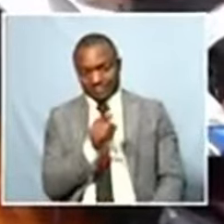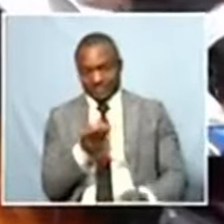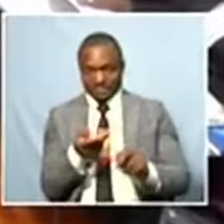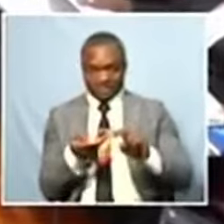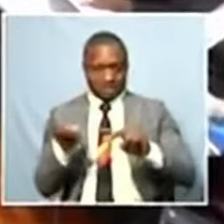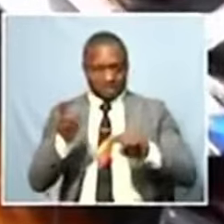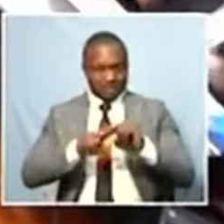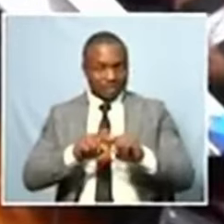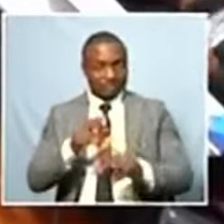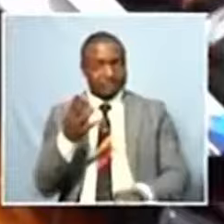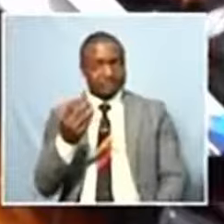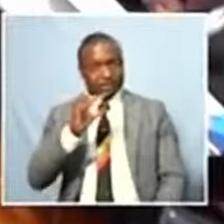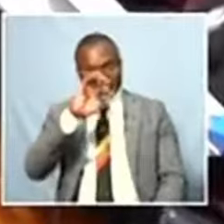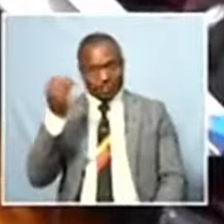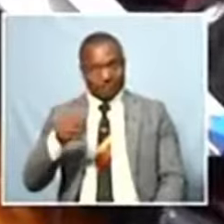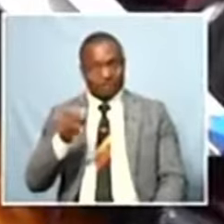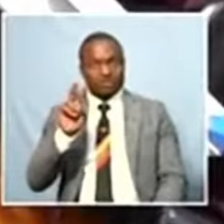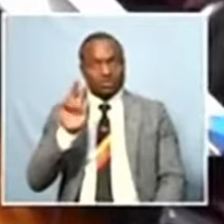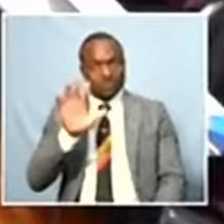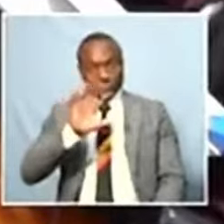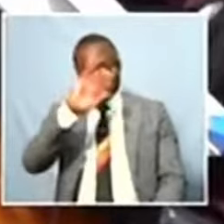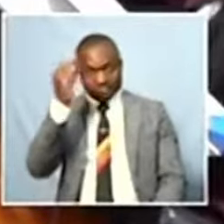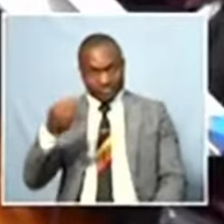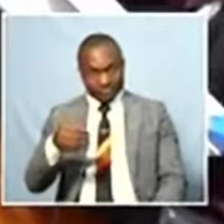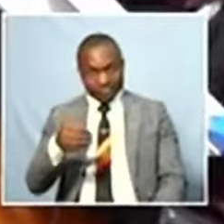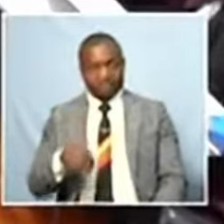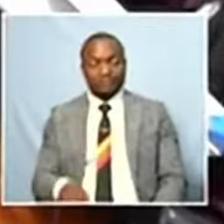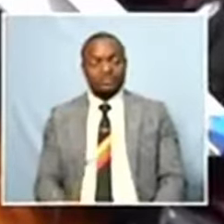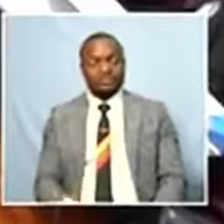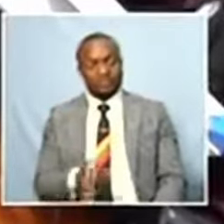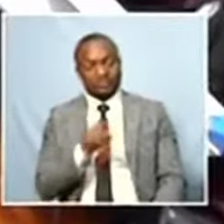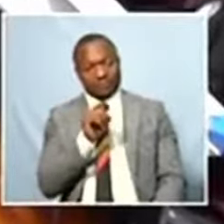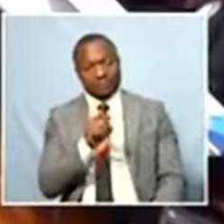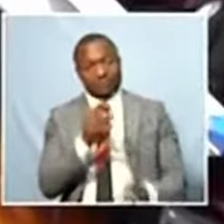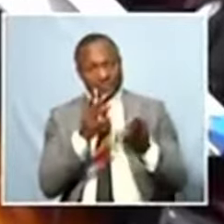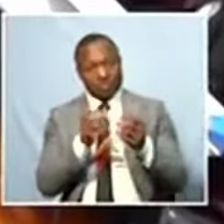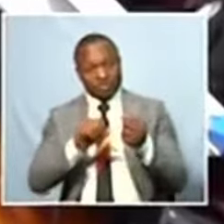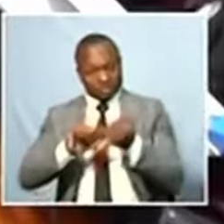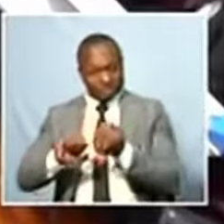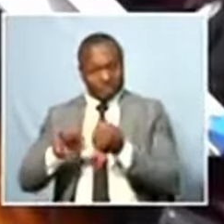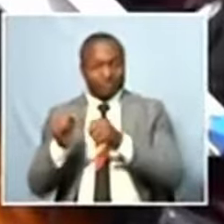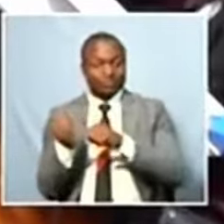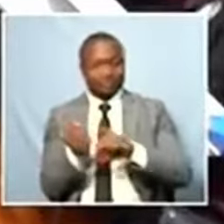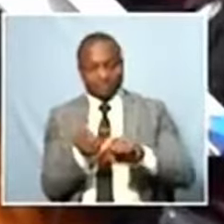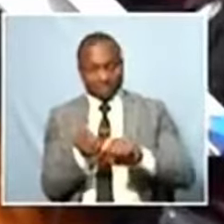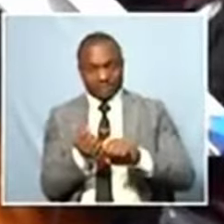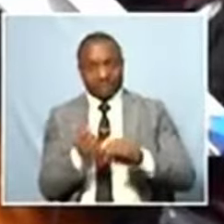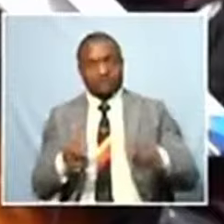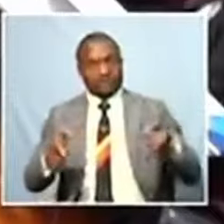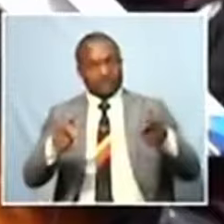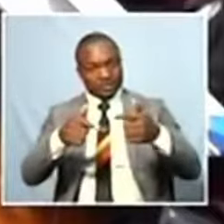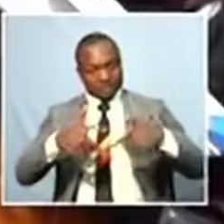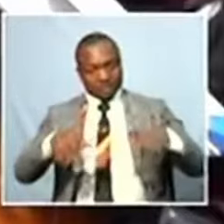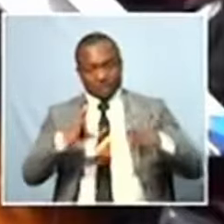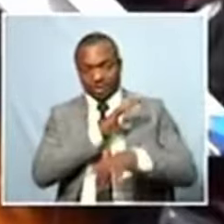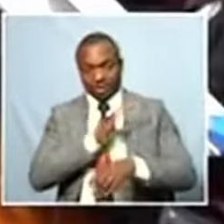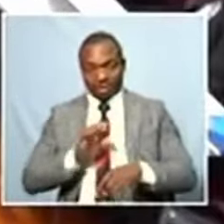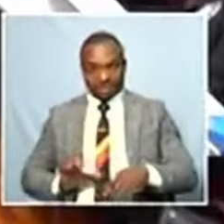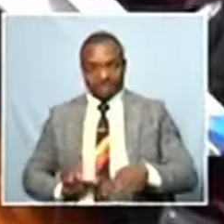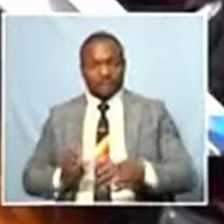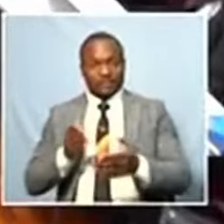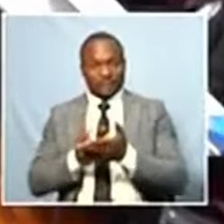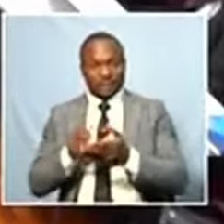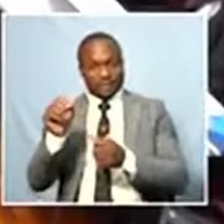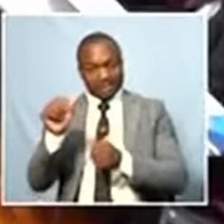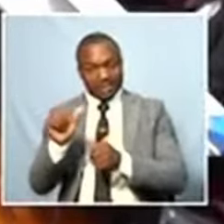from, is it 15% to 25%, is that we want to protect the local industry, and this is the dairy